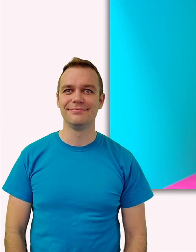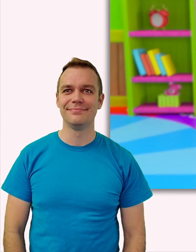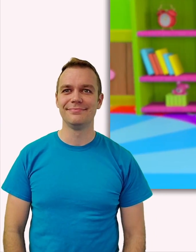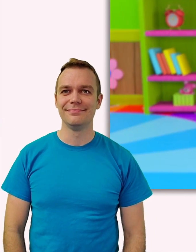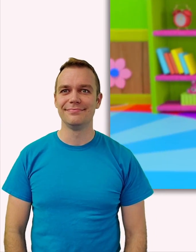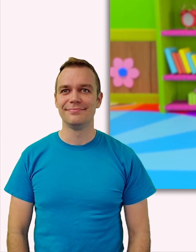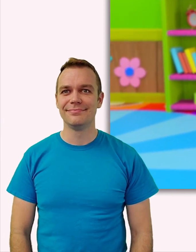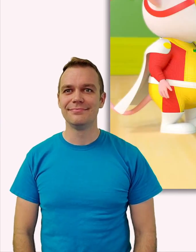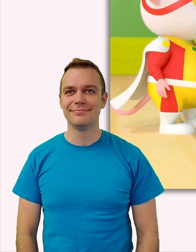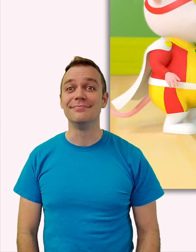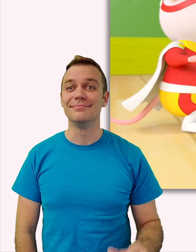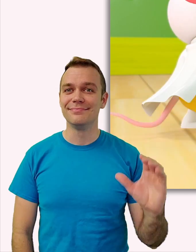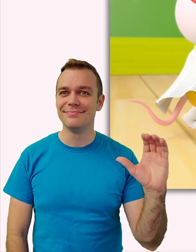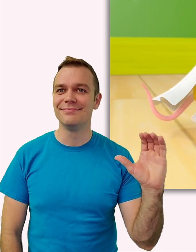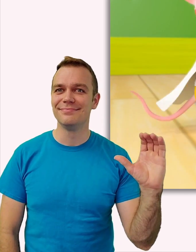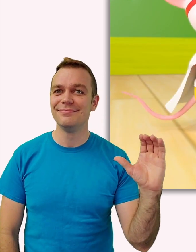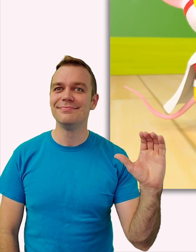B